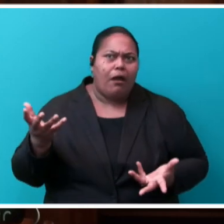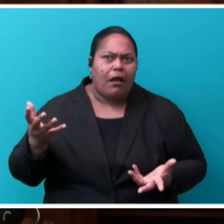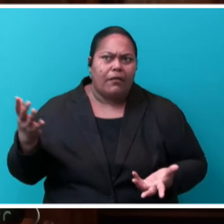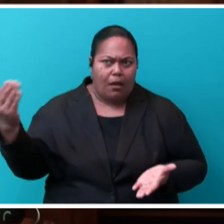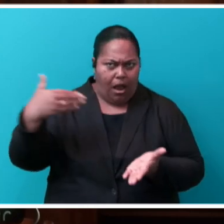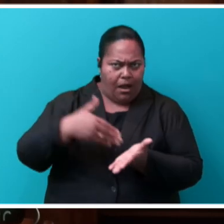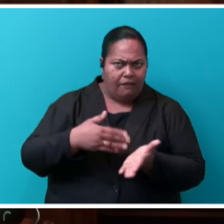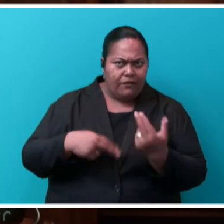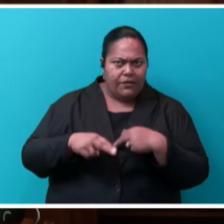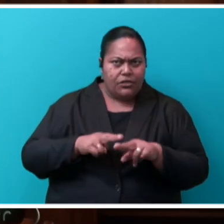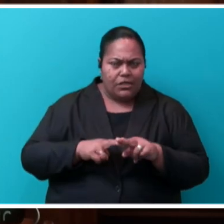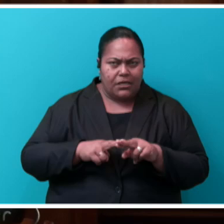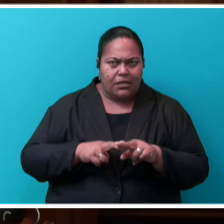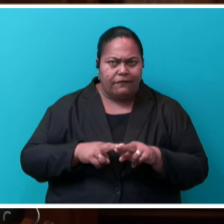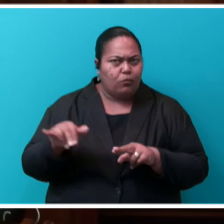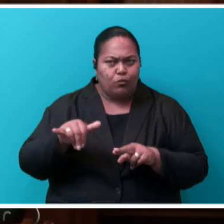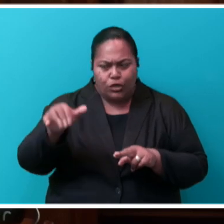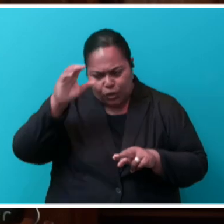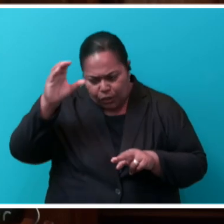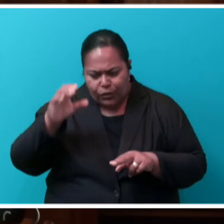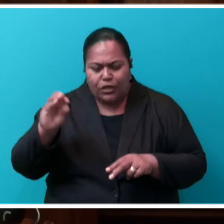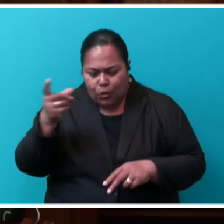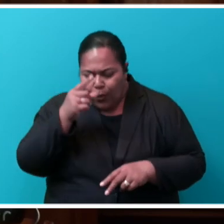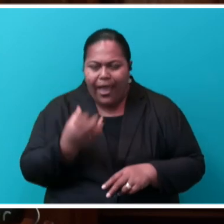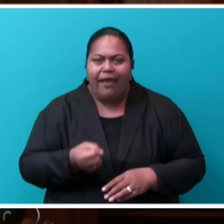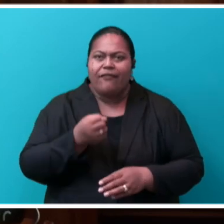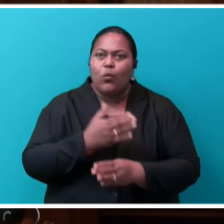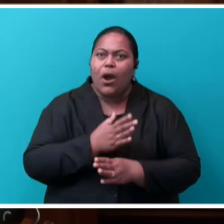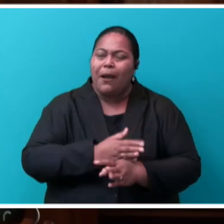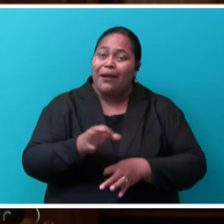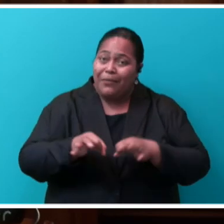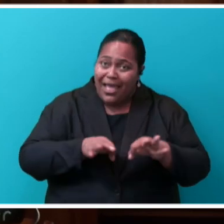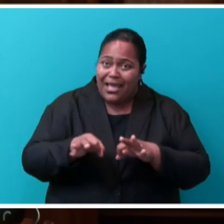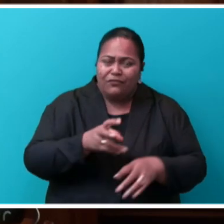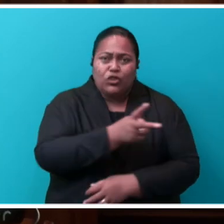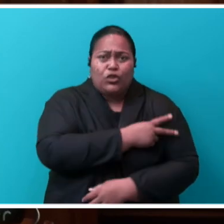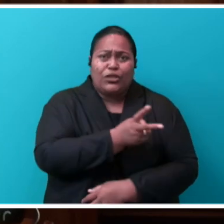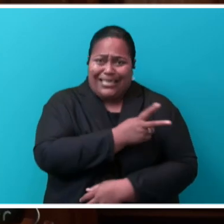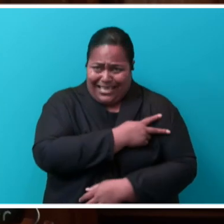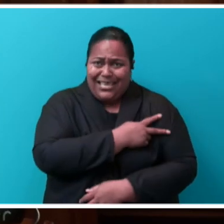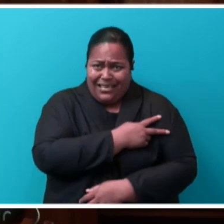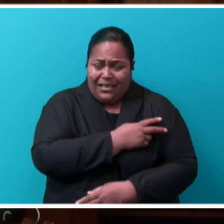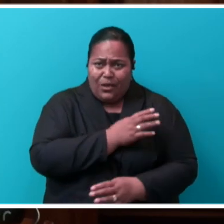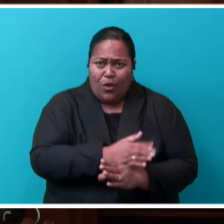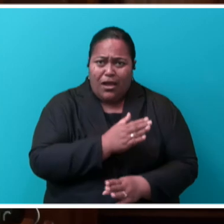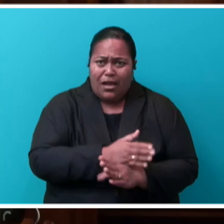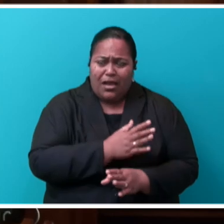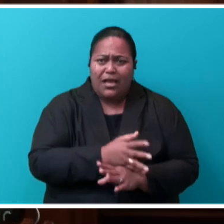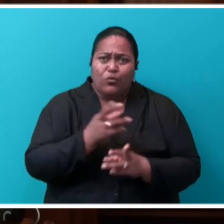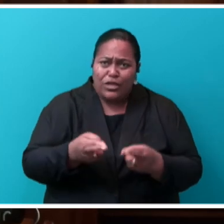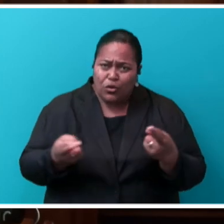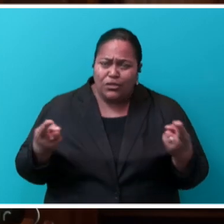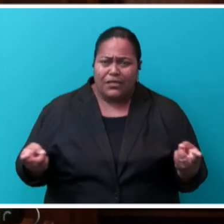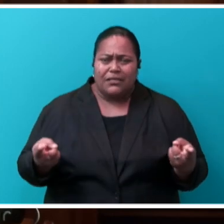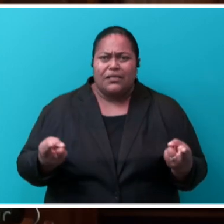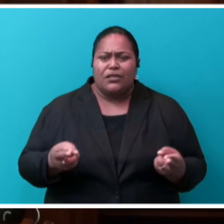entails enforcement operational plans involving security apparatus to facilitate and feed intelligence to